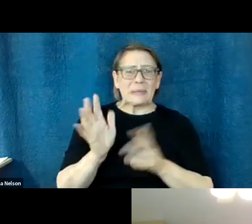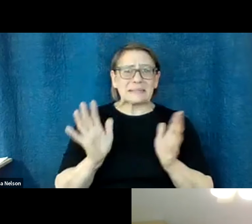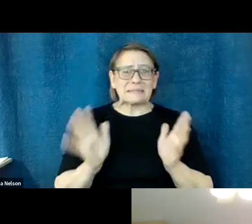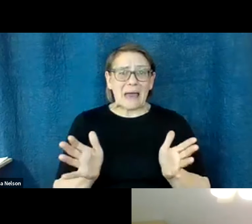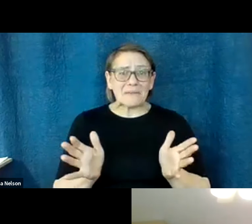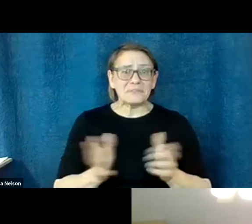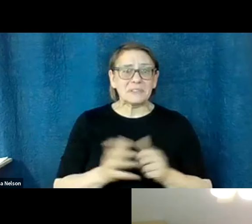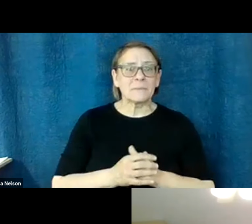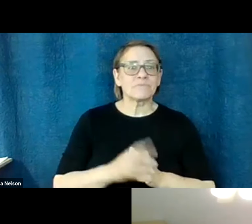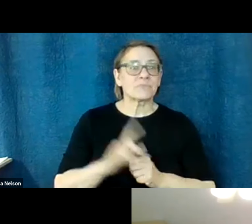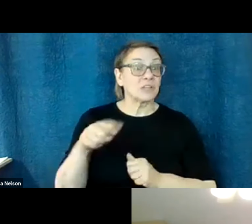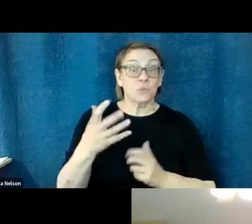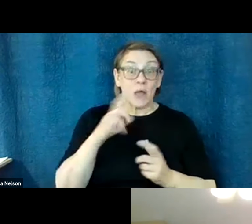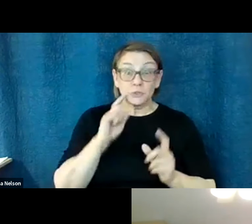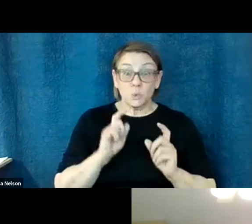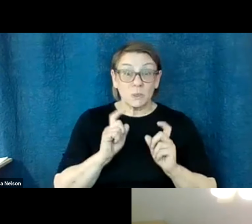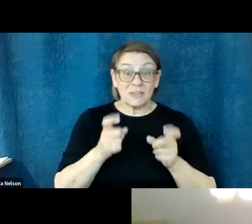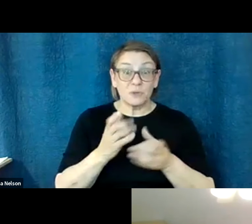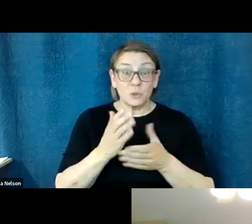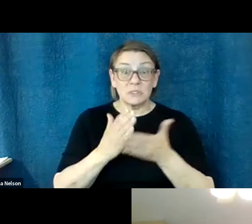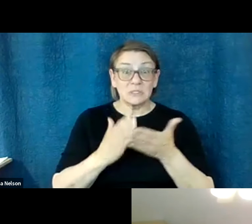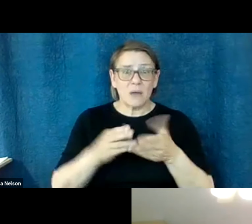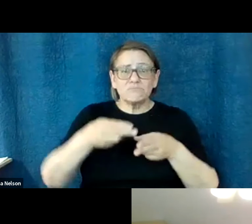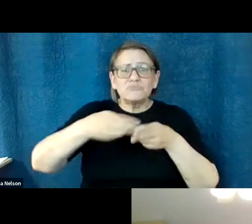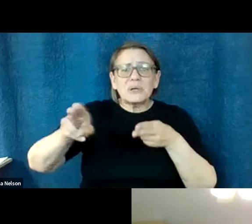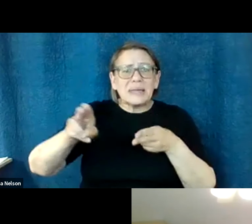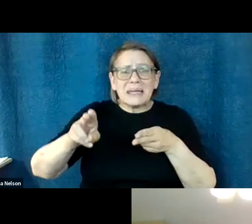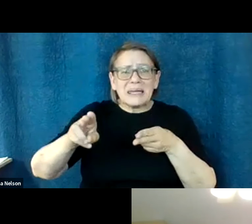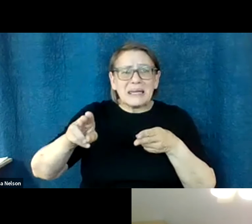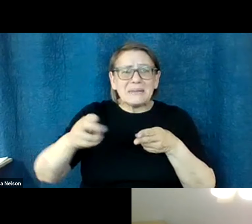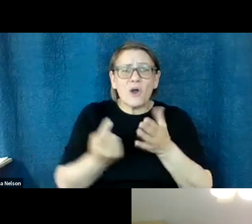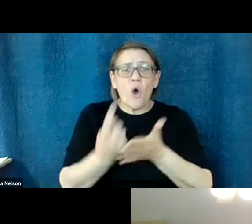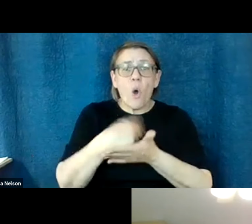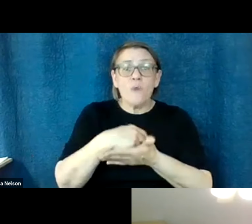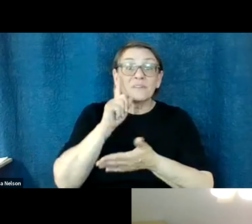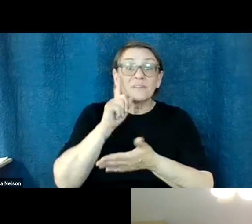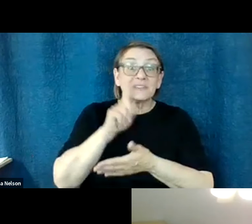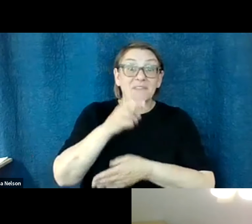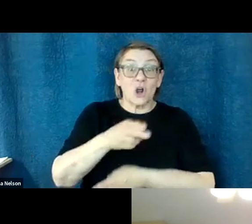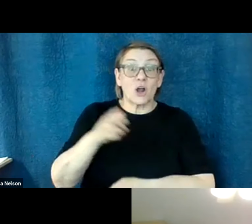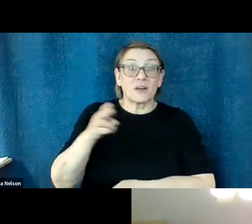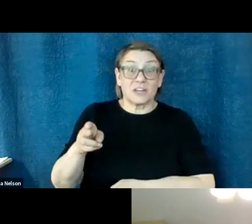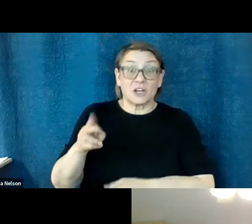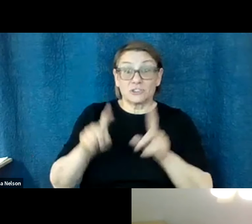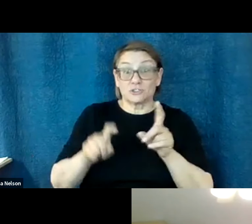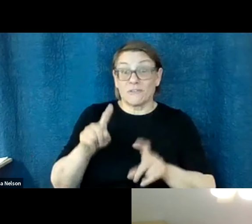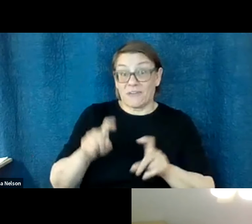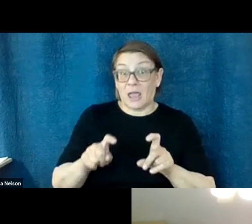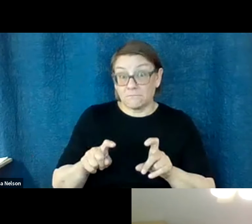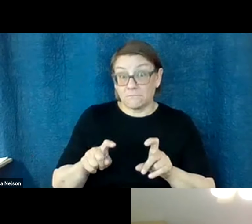left, I just want to give you some brief, a brief overview of the deaf and hard of hearing survey.